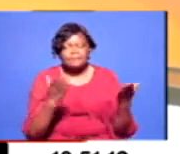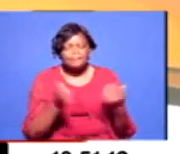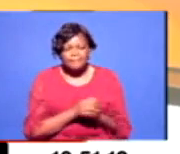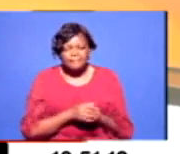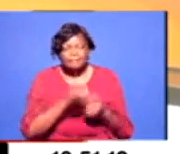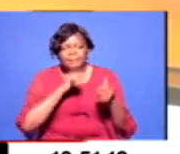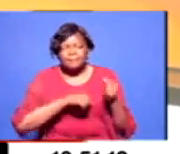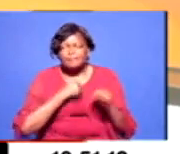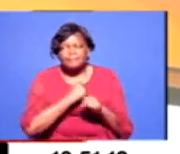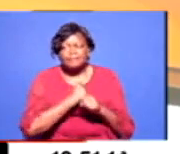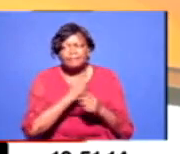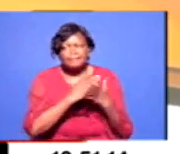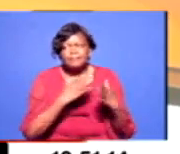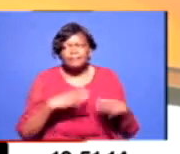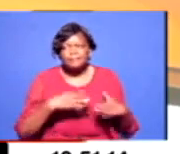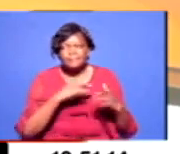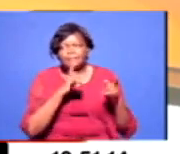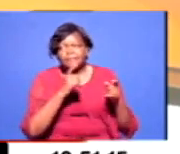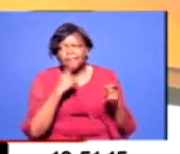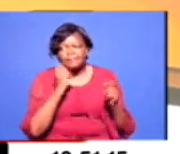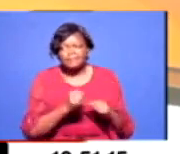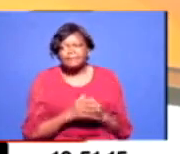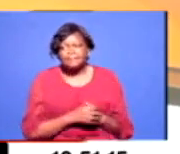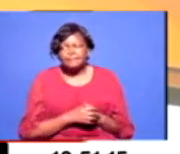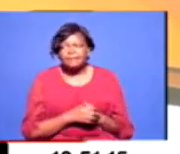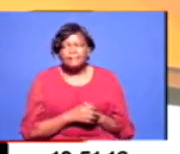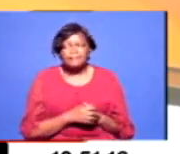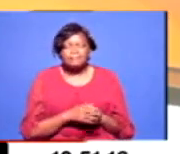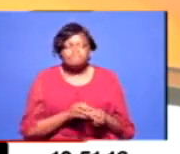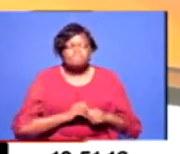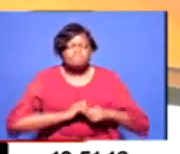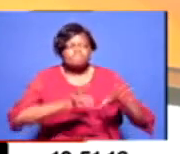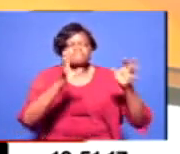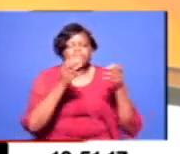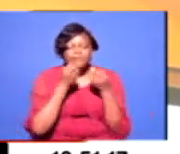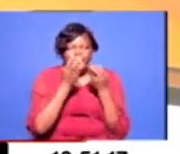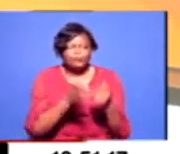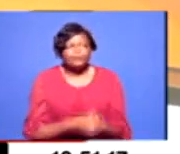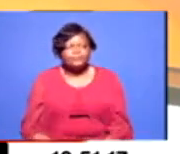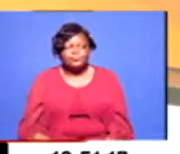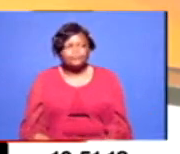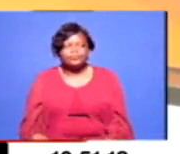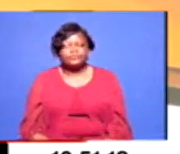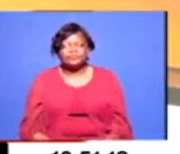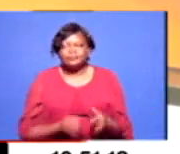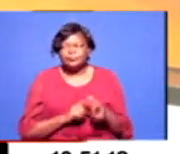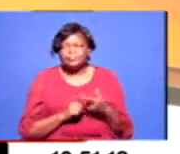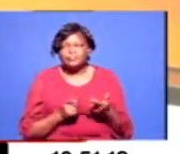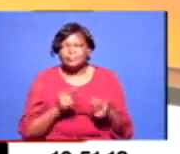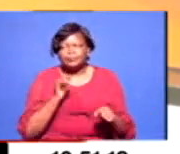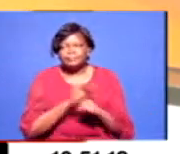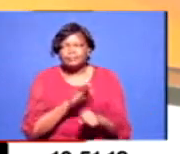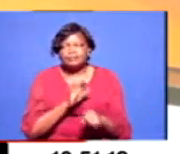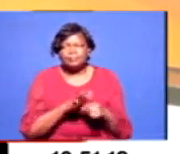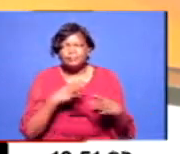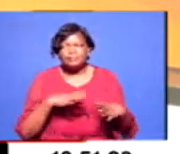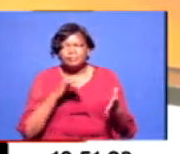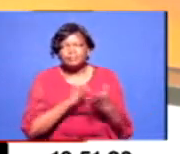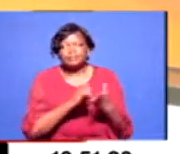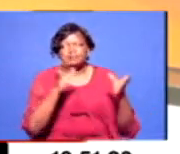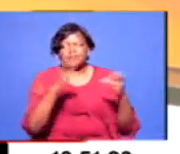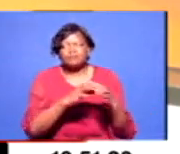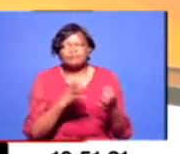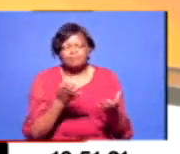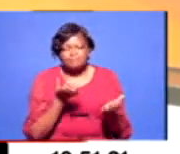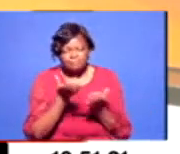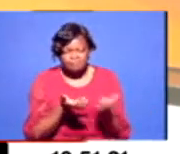we have some people in the media who can be able to disseminate this information, mm-hmm. and at least most of the people in that group have either their